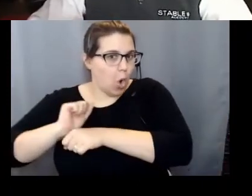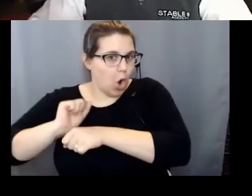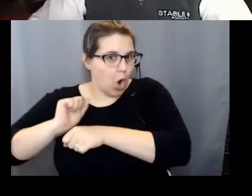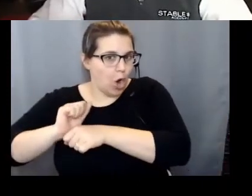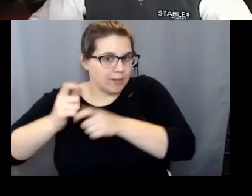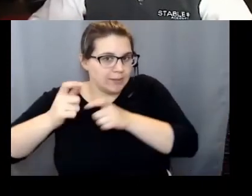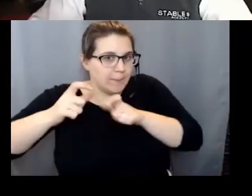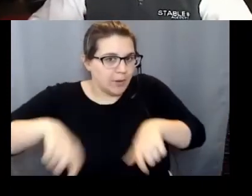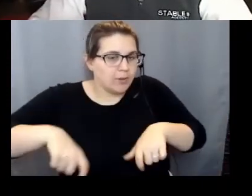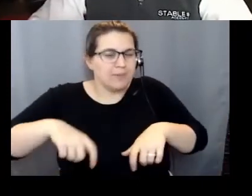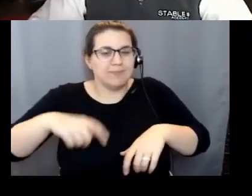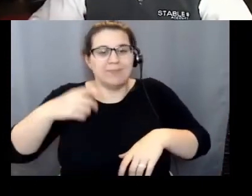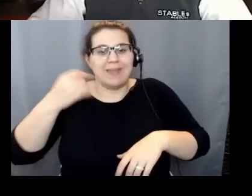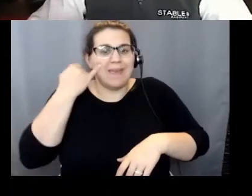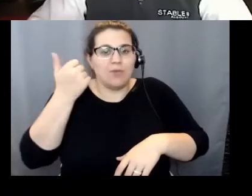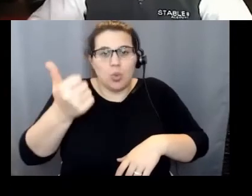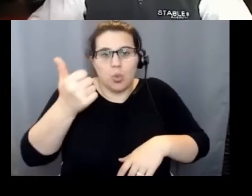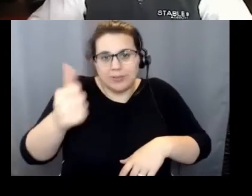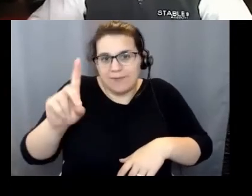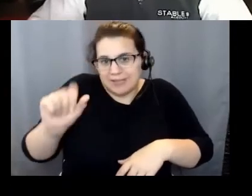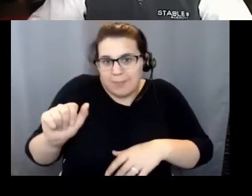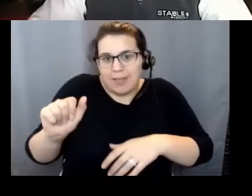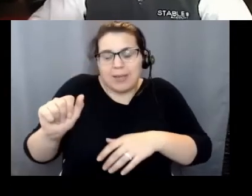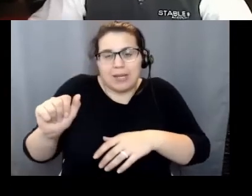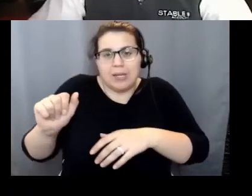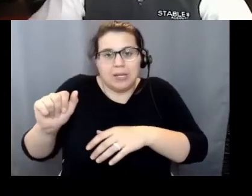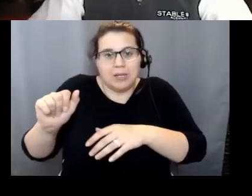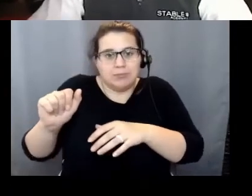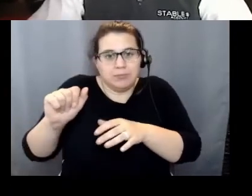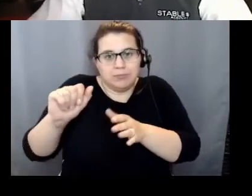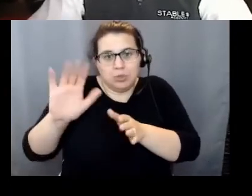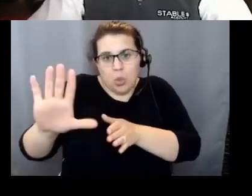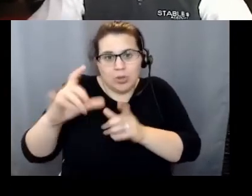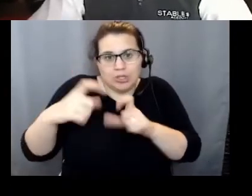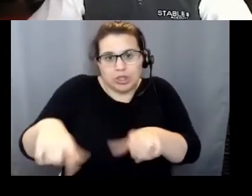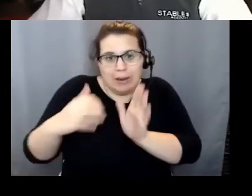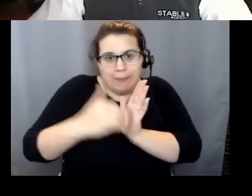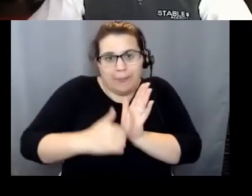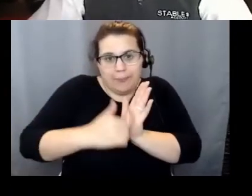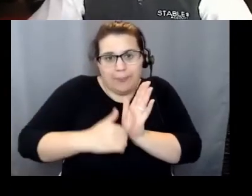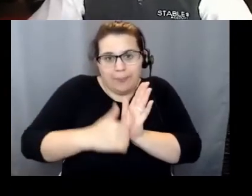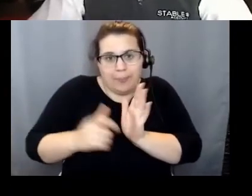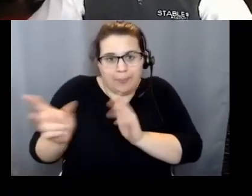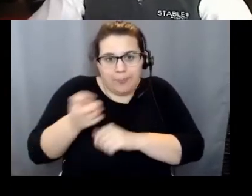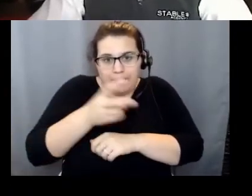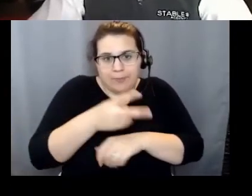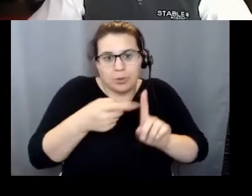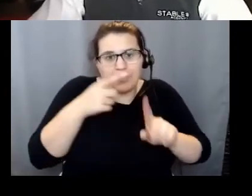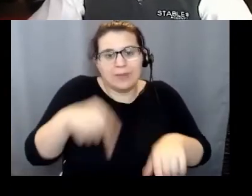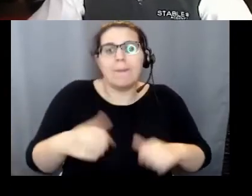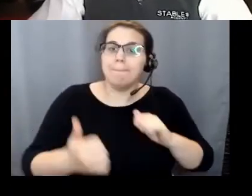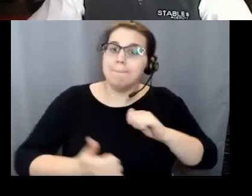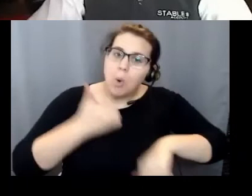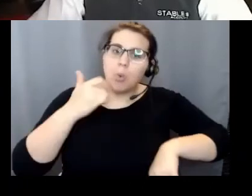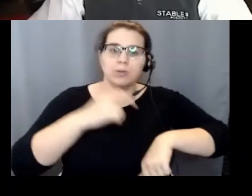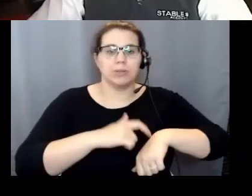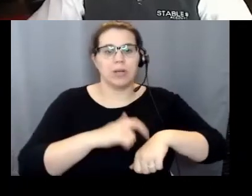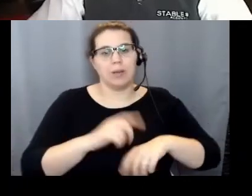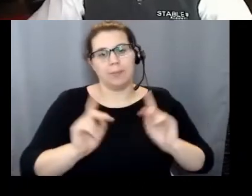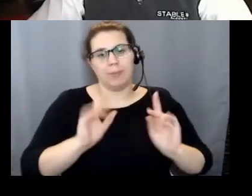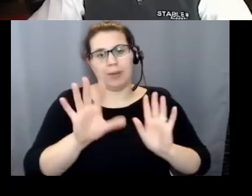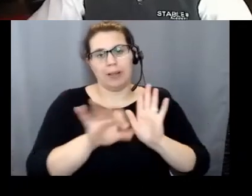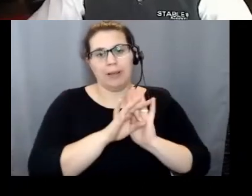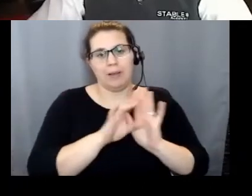with a disability, if they're working, contributing income to the plan. So in almost all cases, a standard contribution, especially